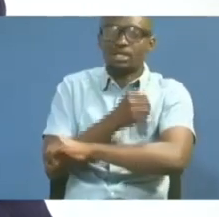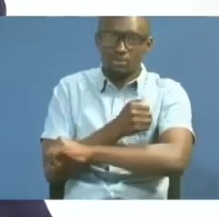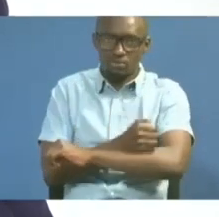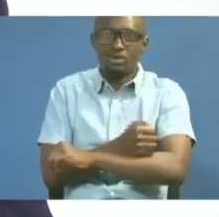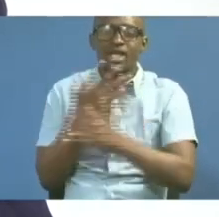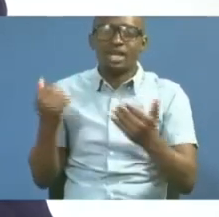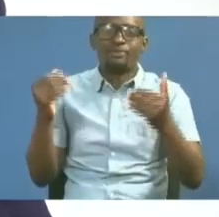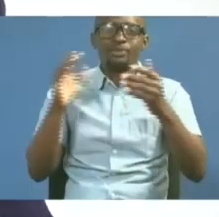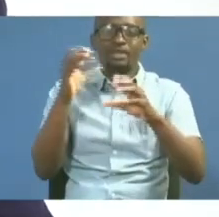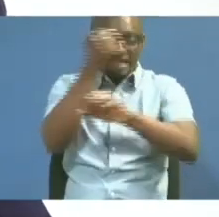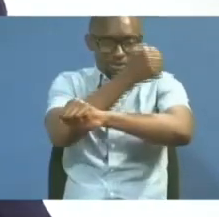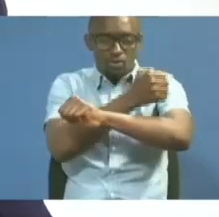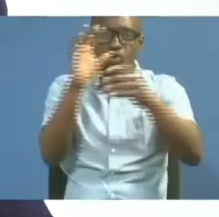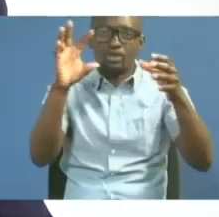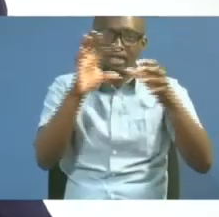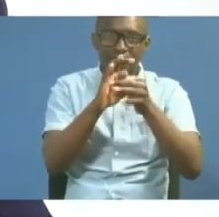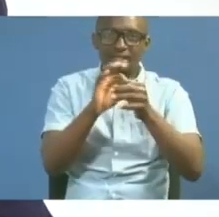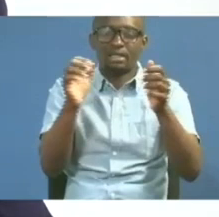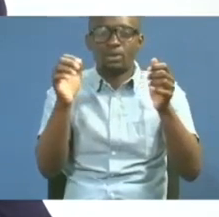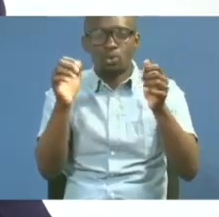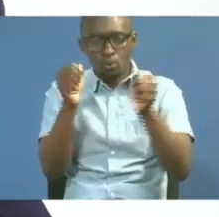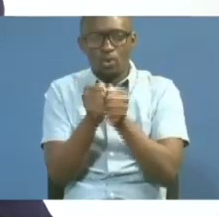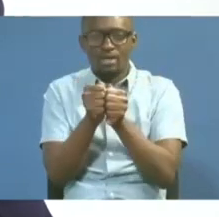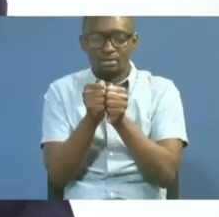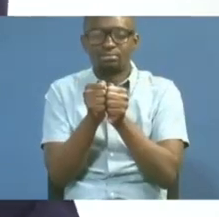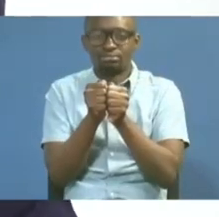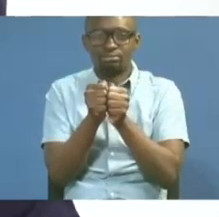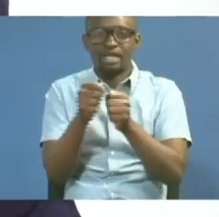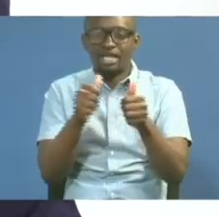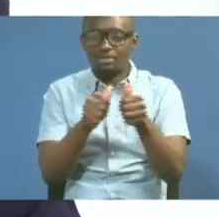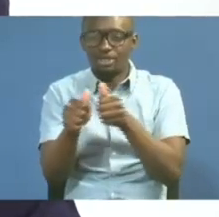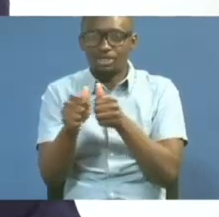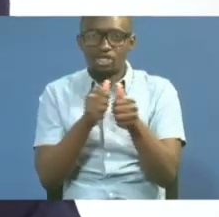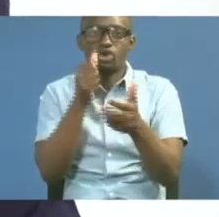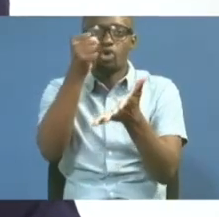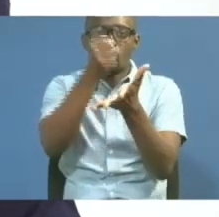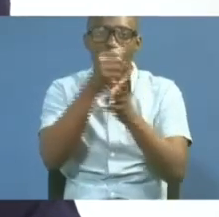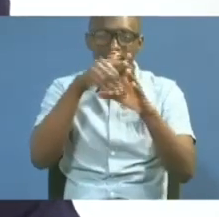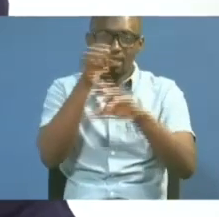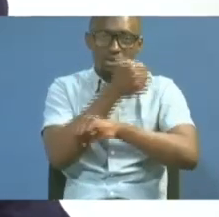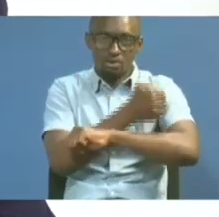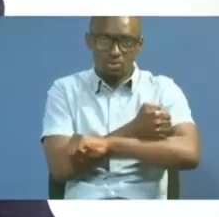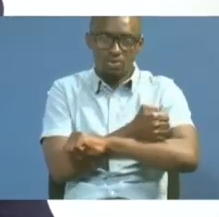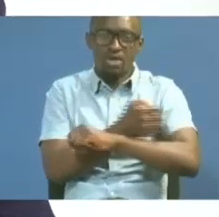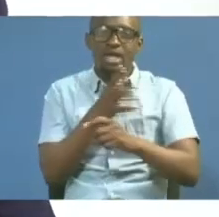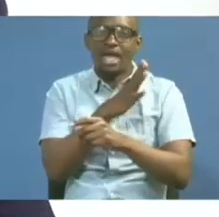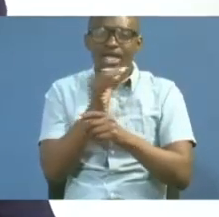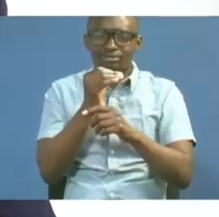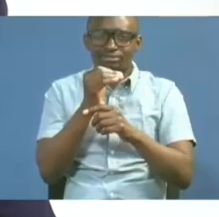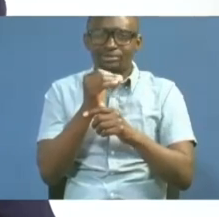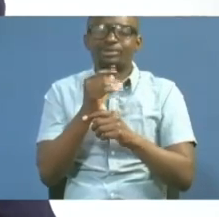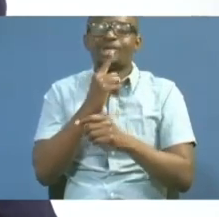we coordinate them at the school level together with the administration office of the school and ensure